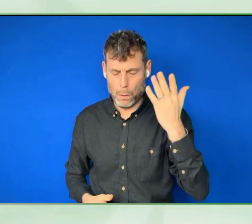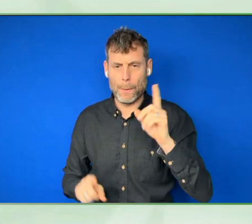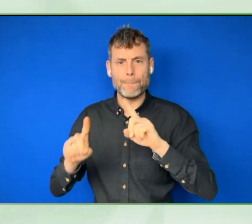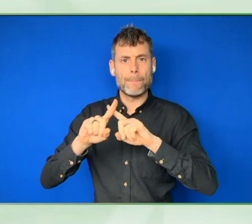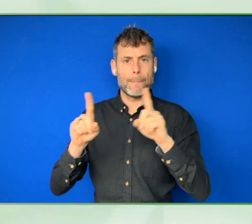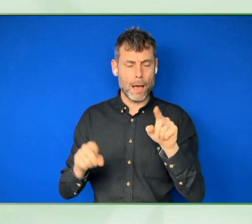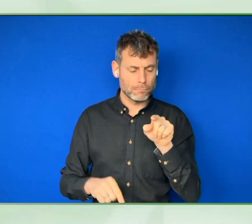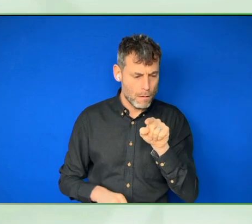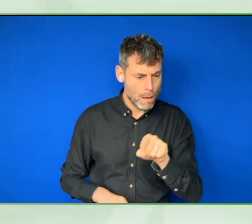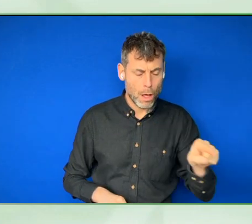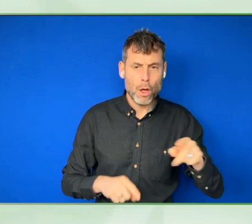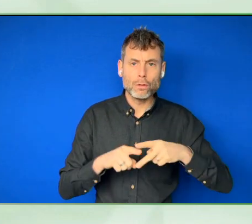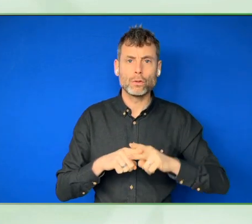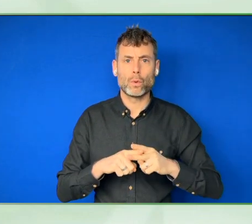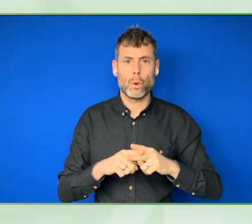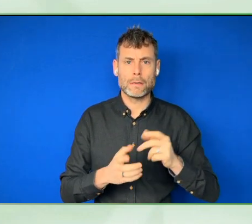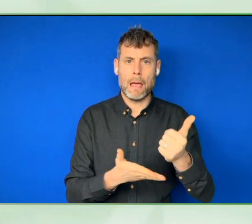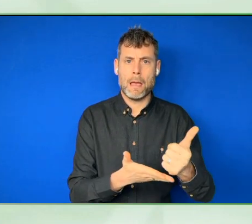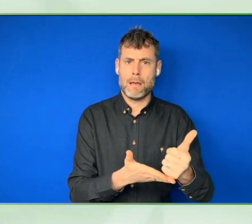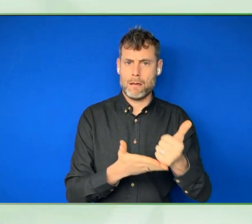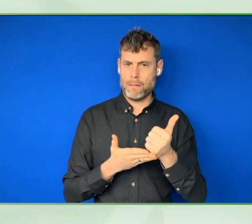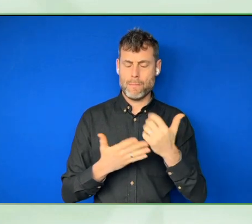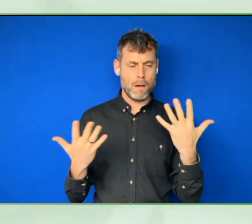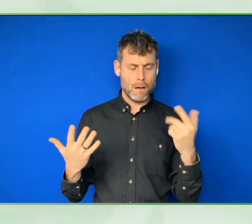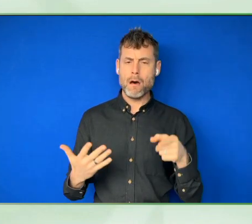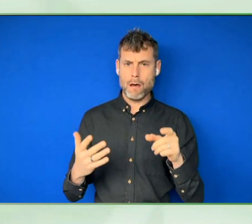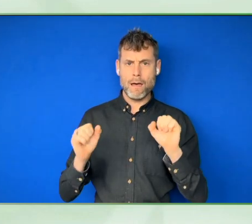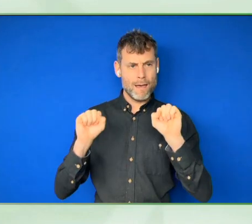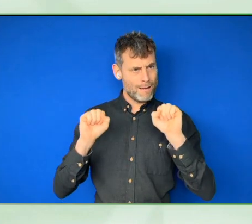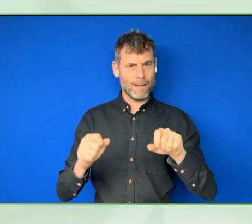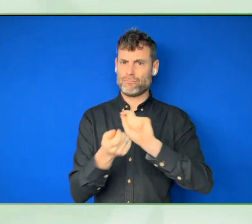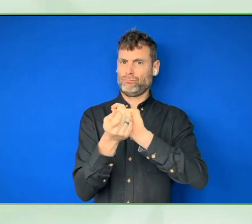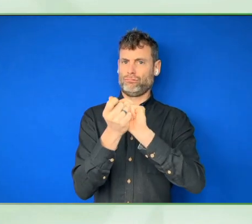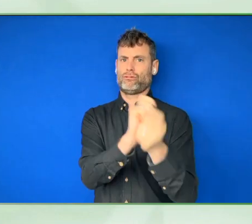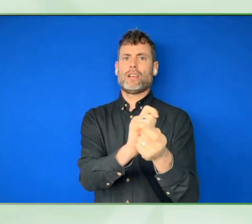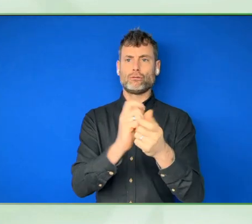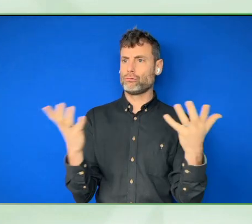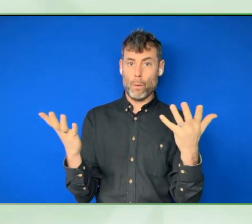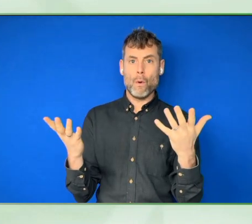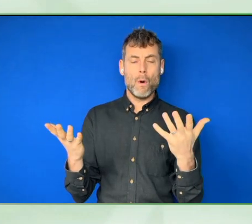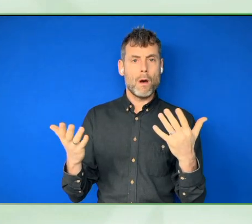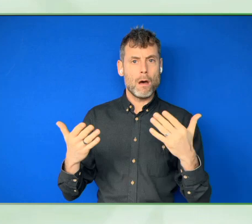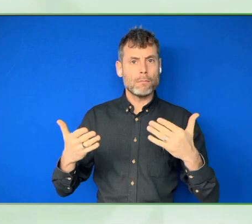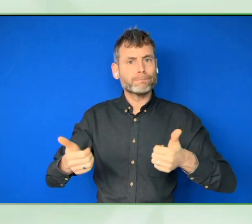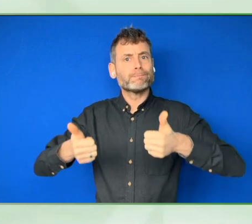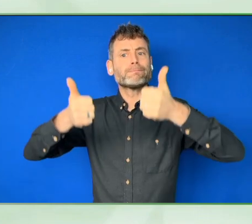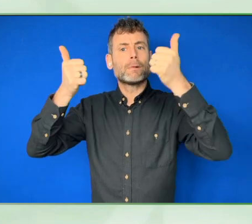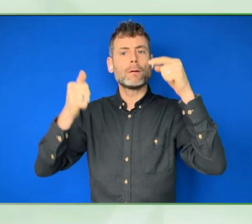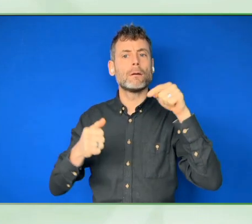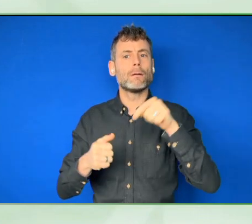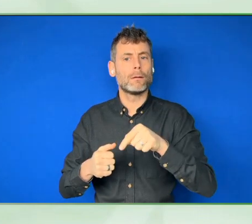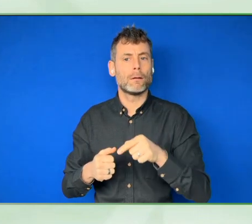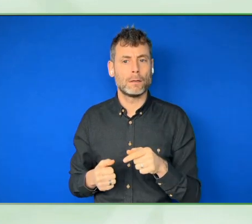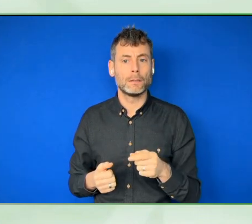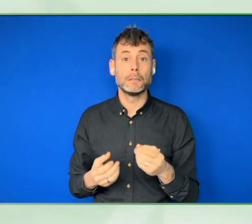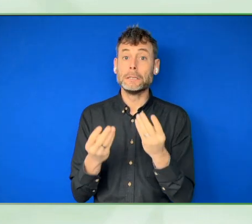impact, and innovative examples of that we'll see today. And also there are some tools that are destructive, and we've